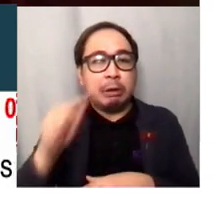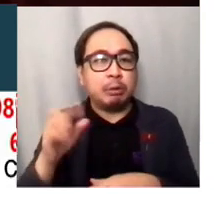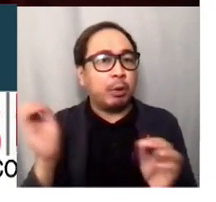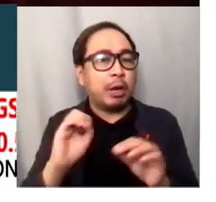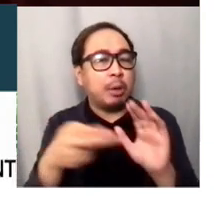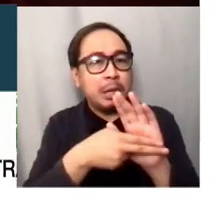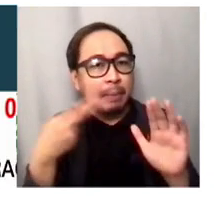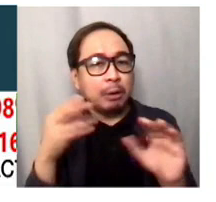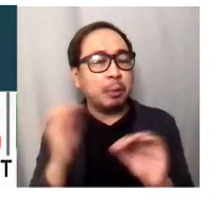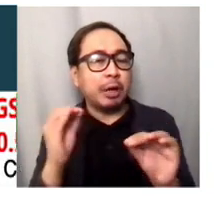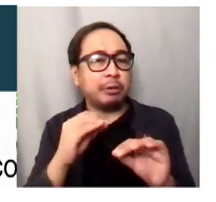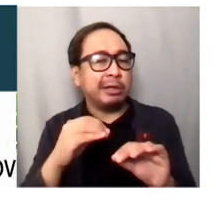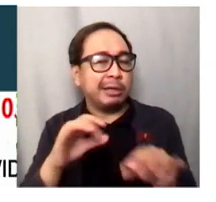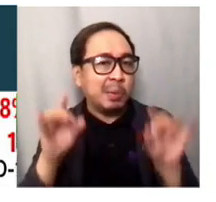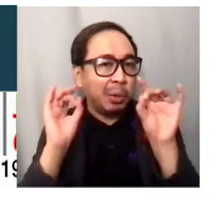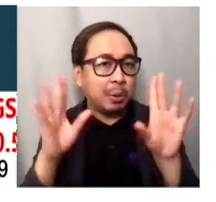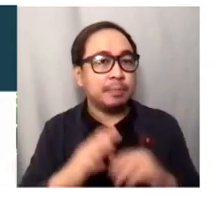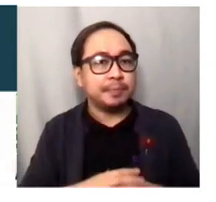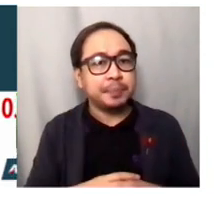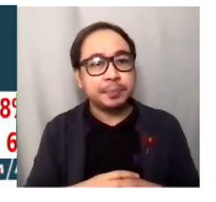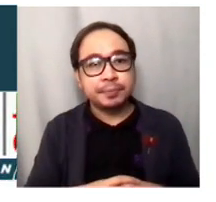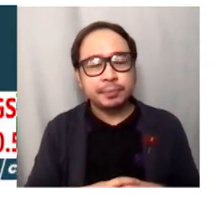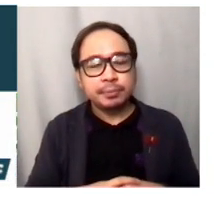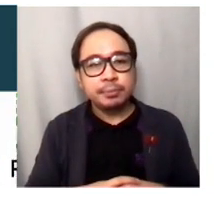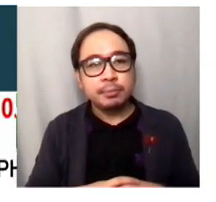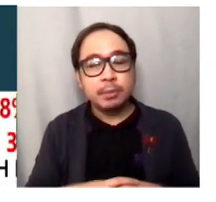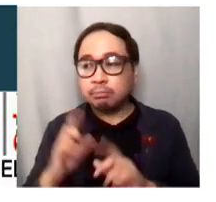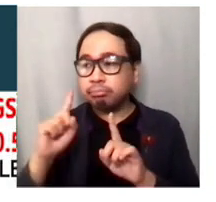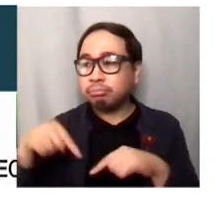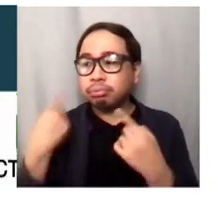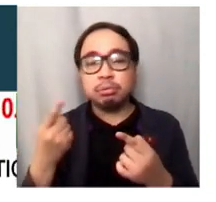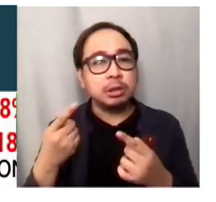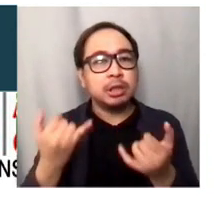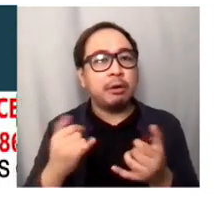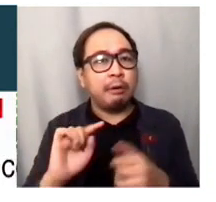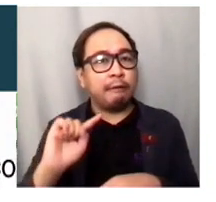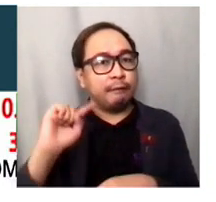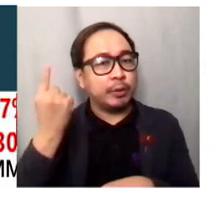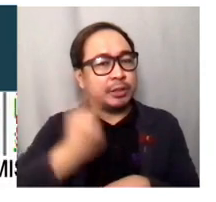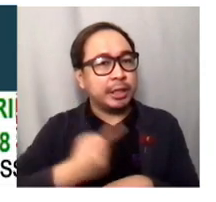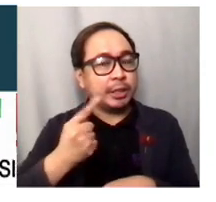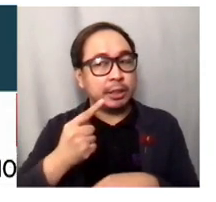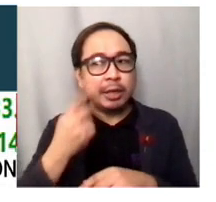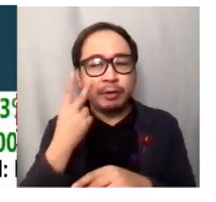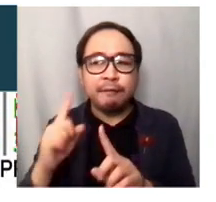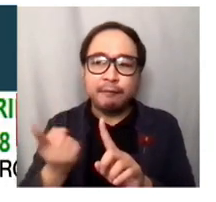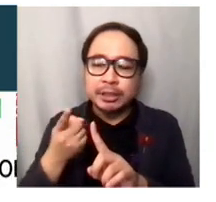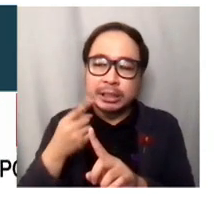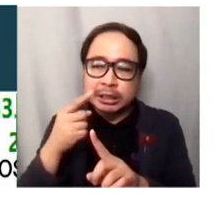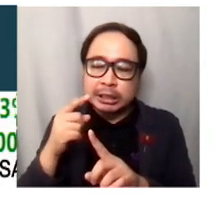Attorney Cayosa, you know, this has been the history. First they went after drug addicts,